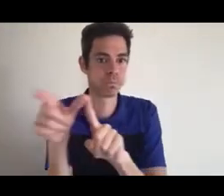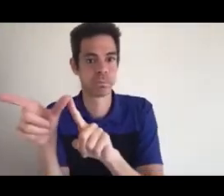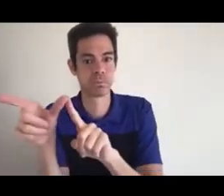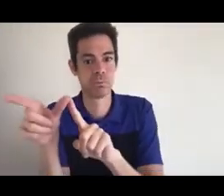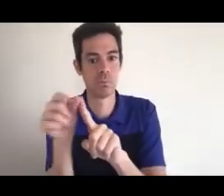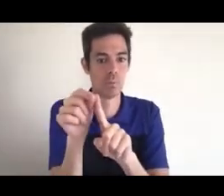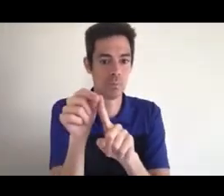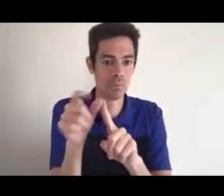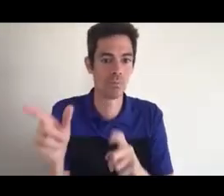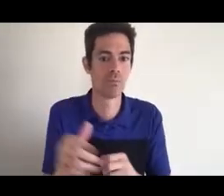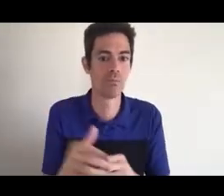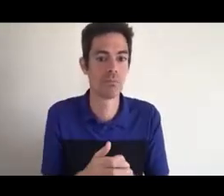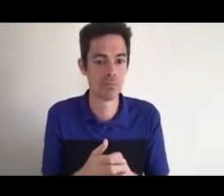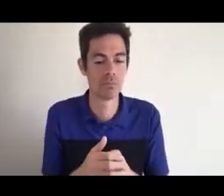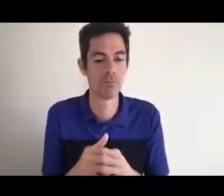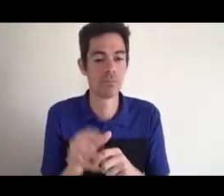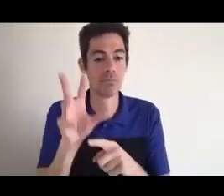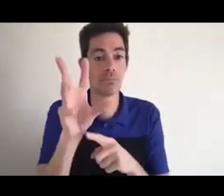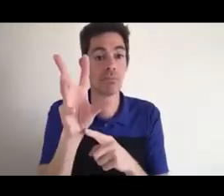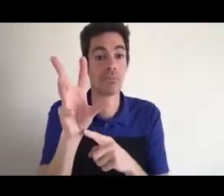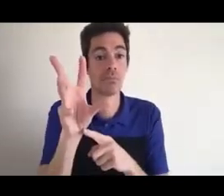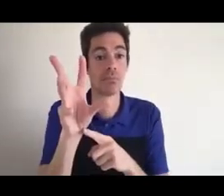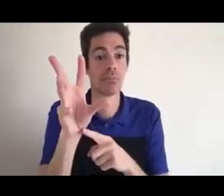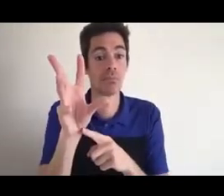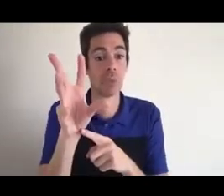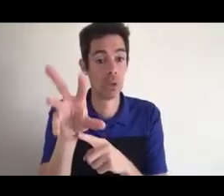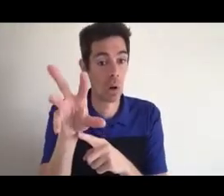Again, batteries can be